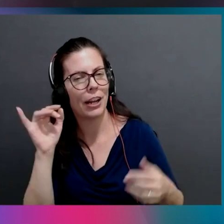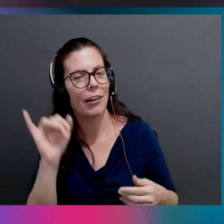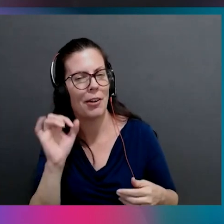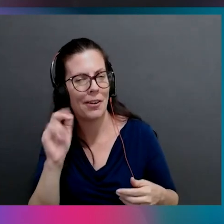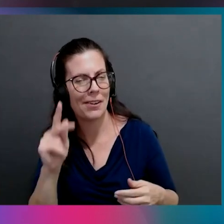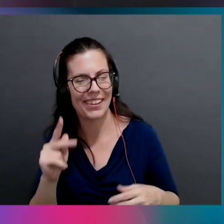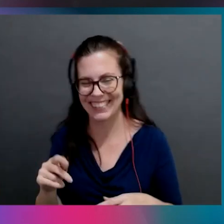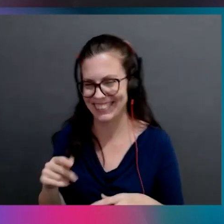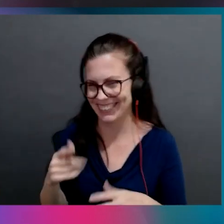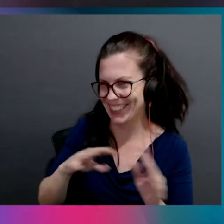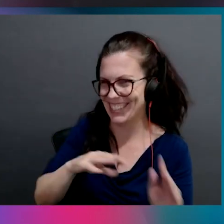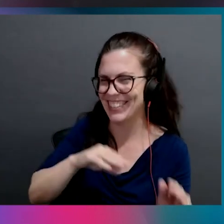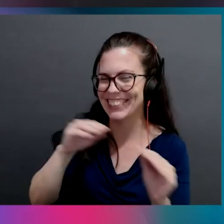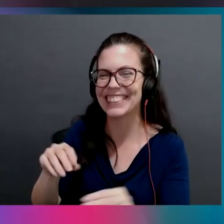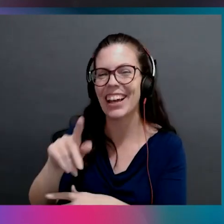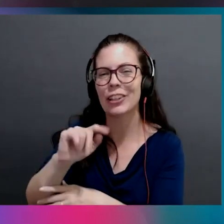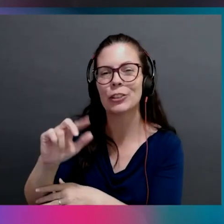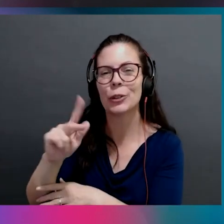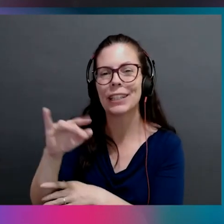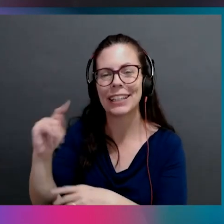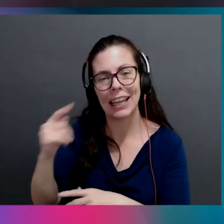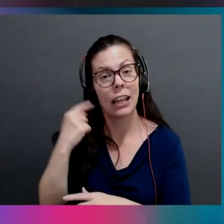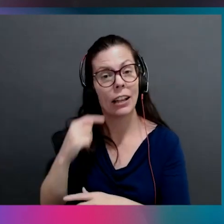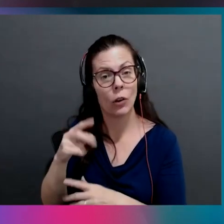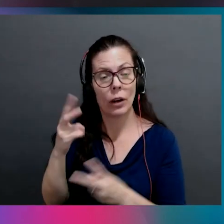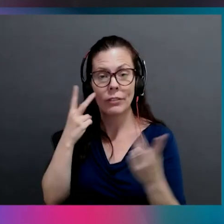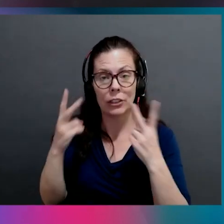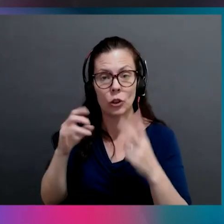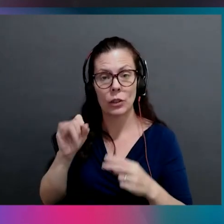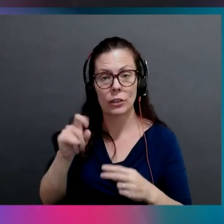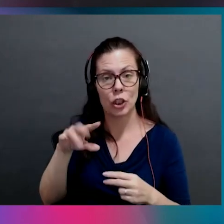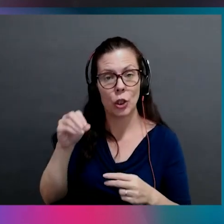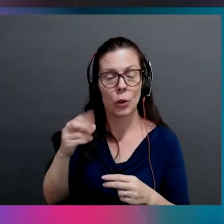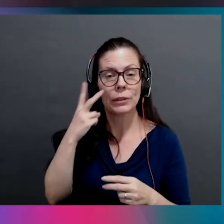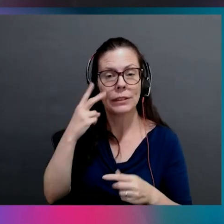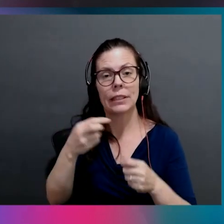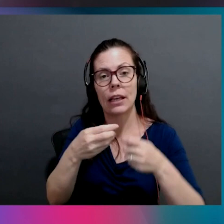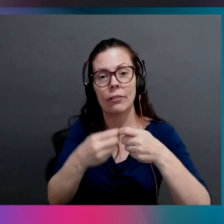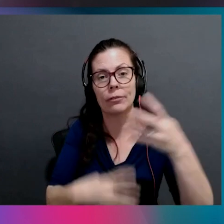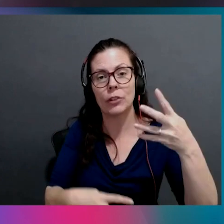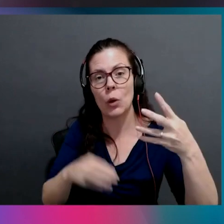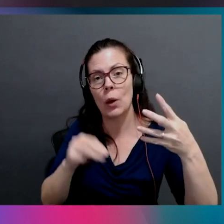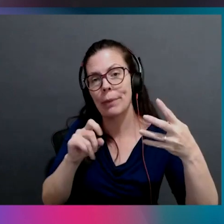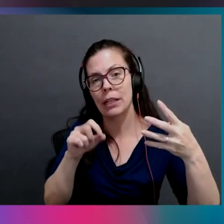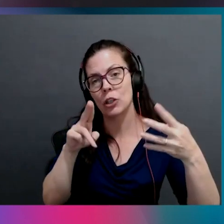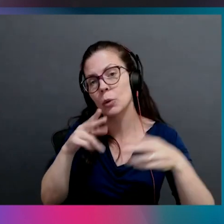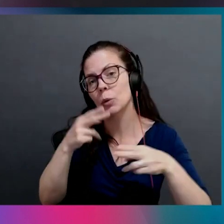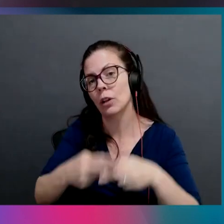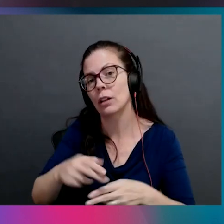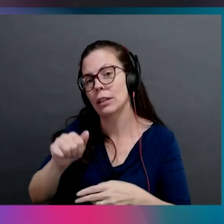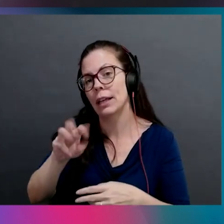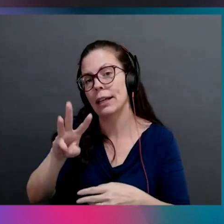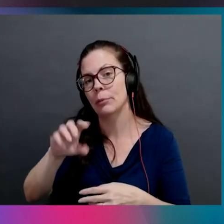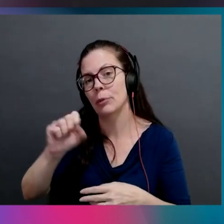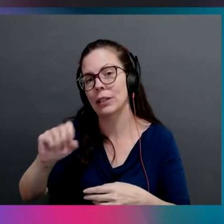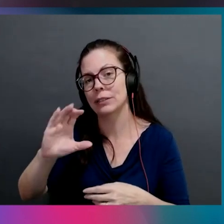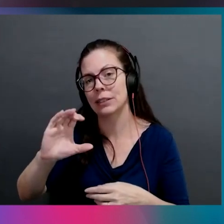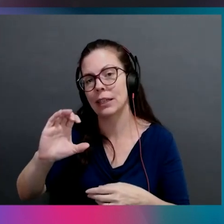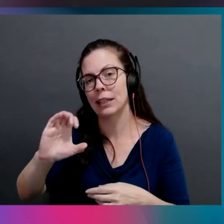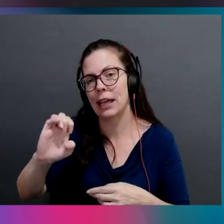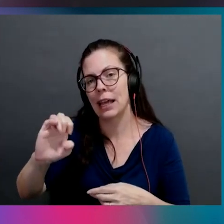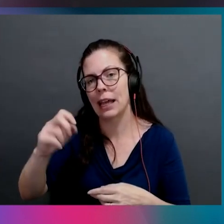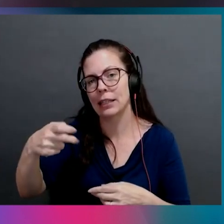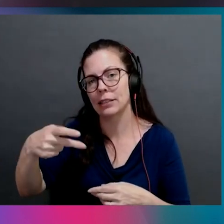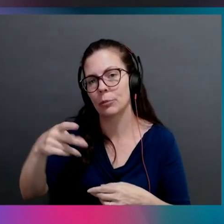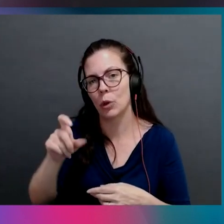install the toolkit for Visual Studio, what you'll get is a new view menu entry here called AWS Explorer. And this is an Explorer view